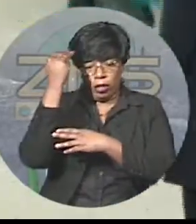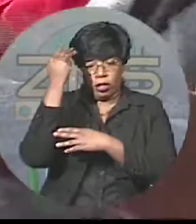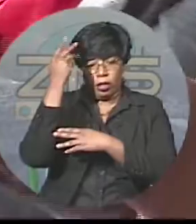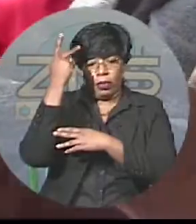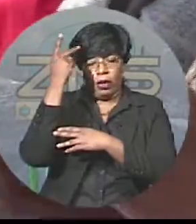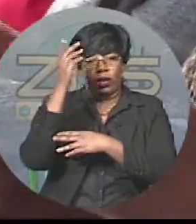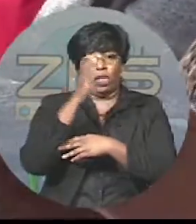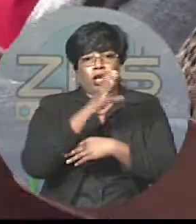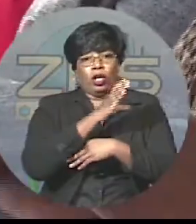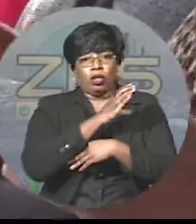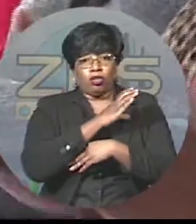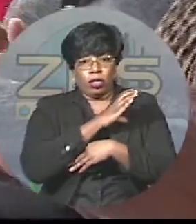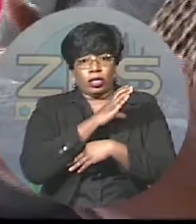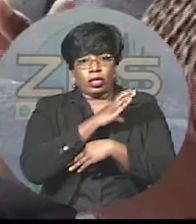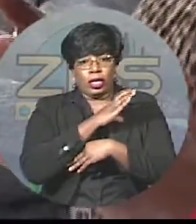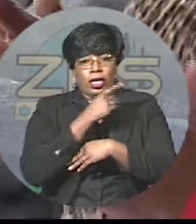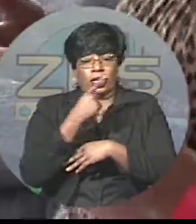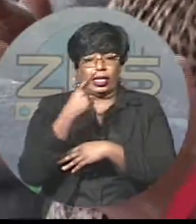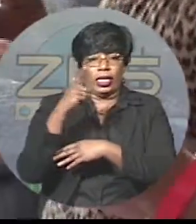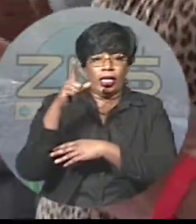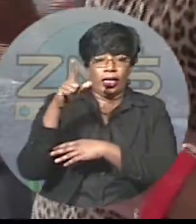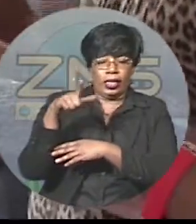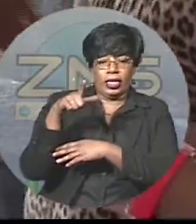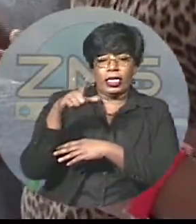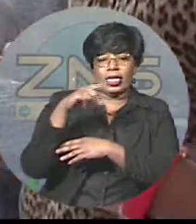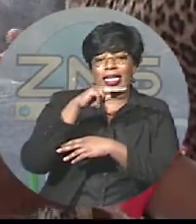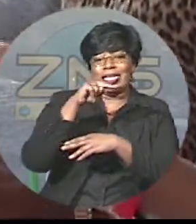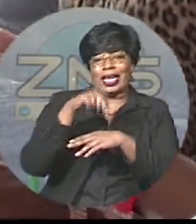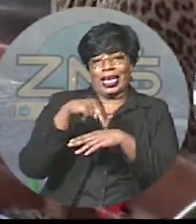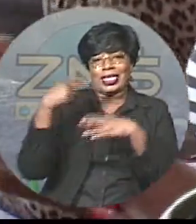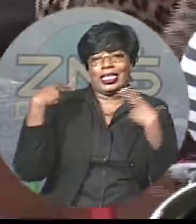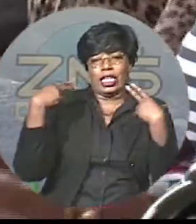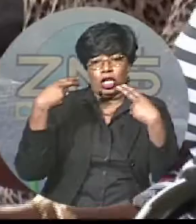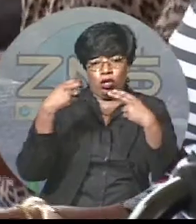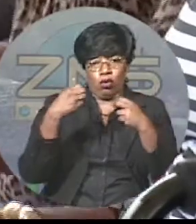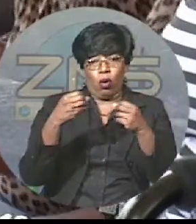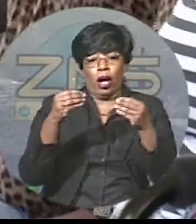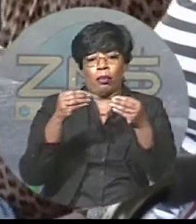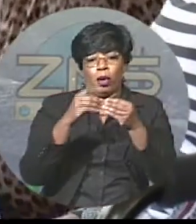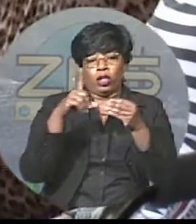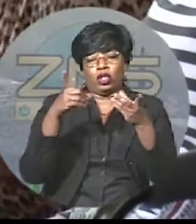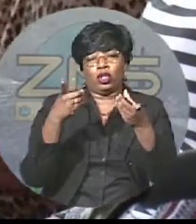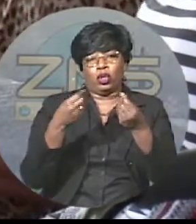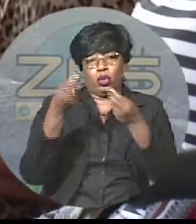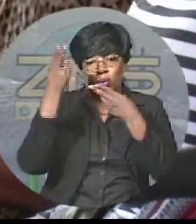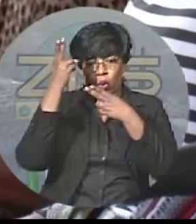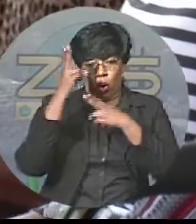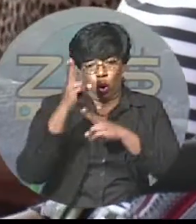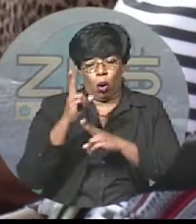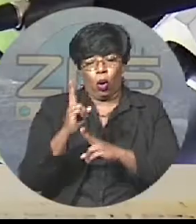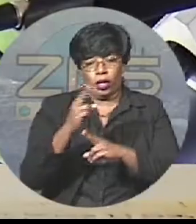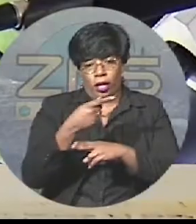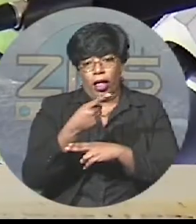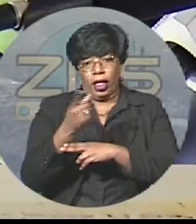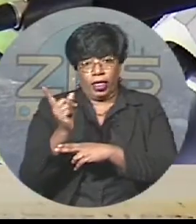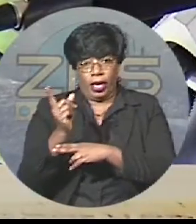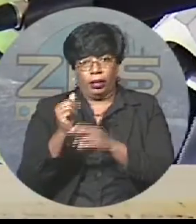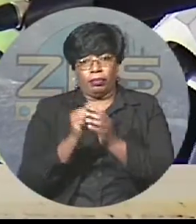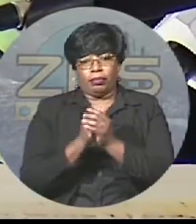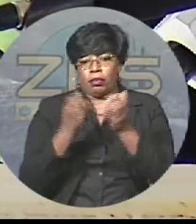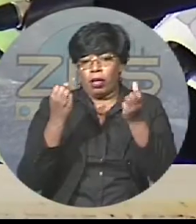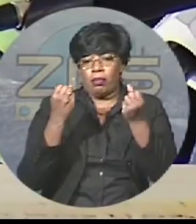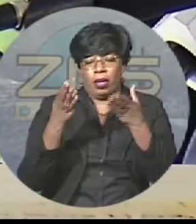Perry Christie hailed the late Rogers as a national hero and says more must be done to honor them. There are many